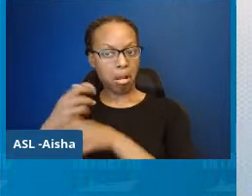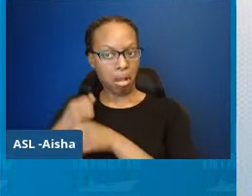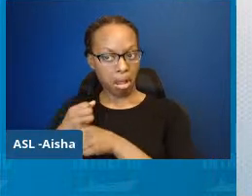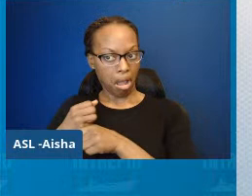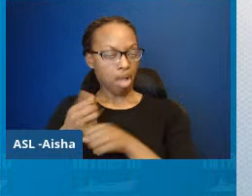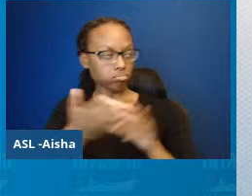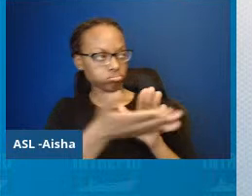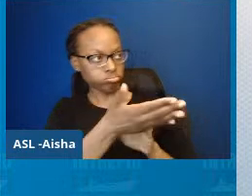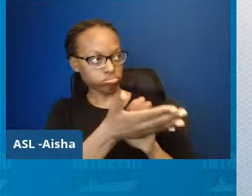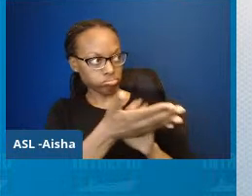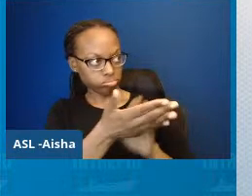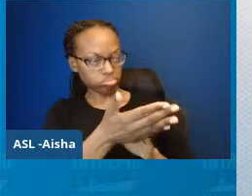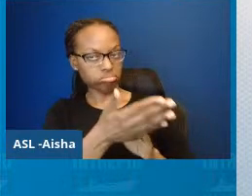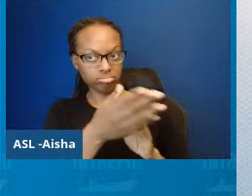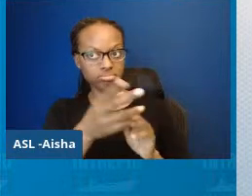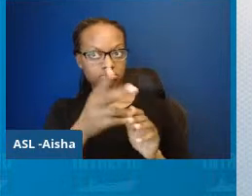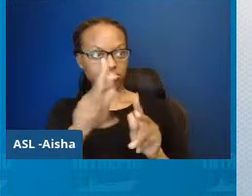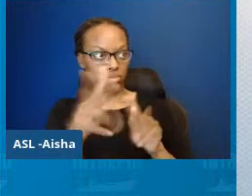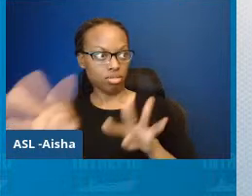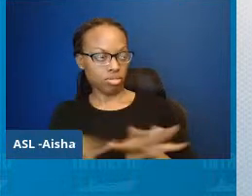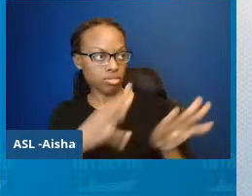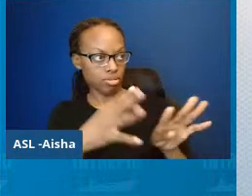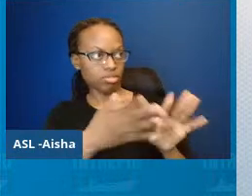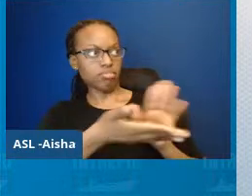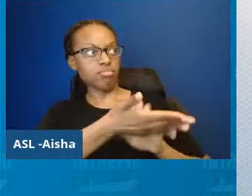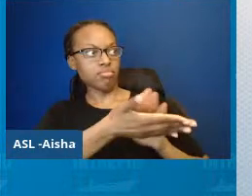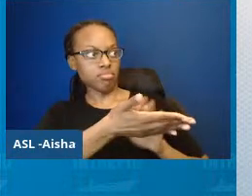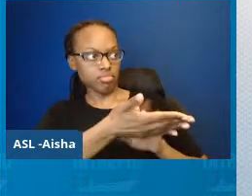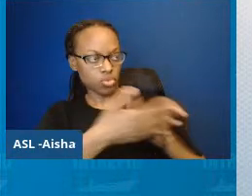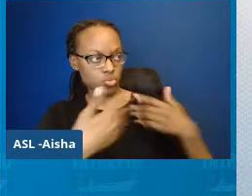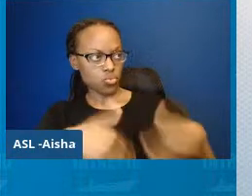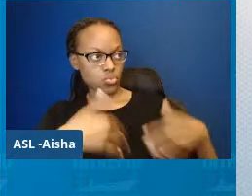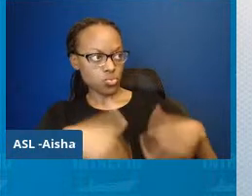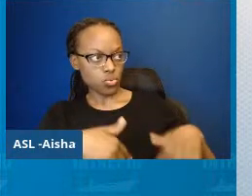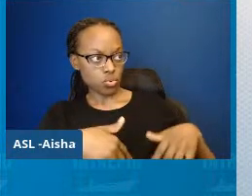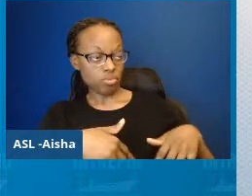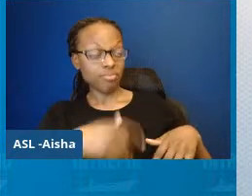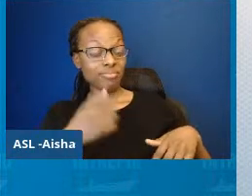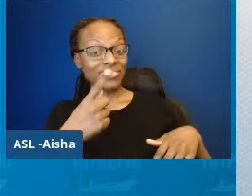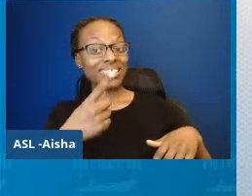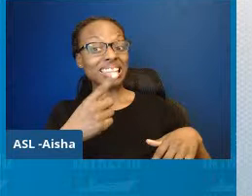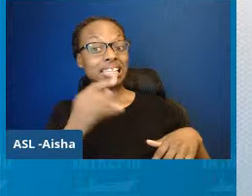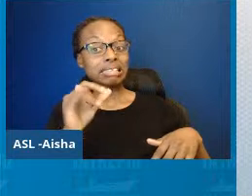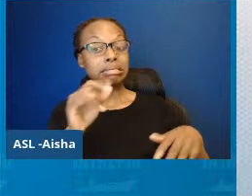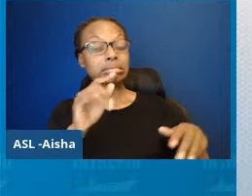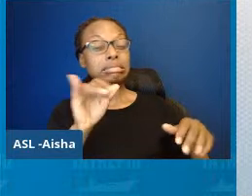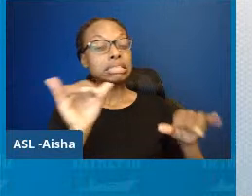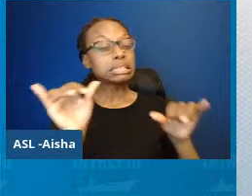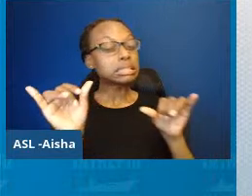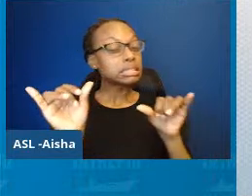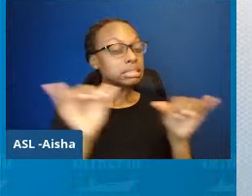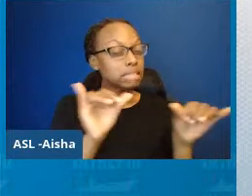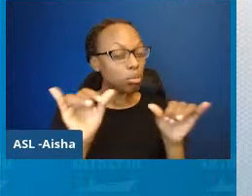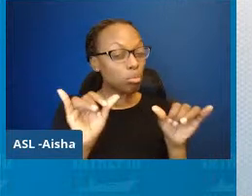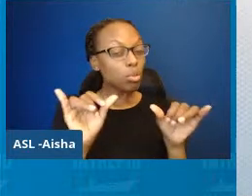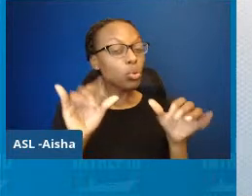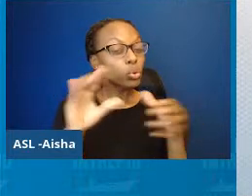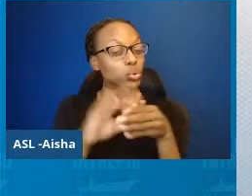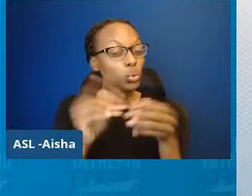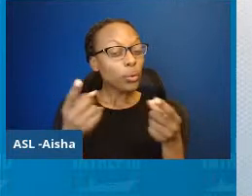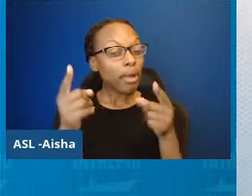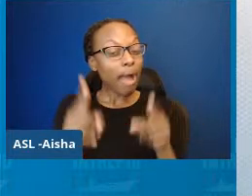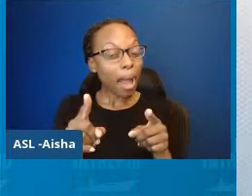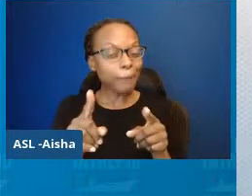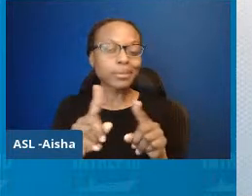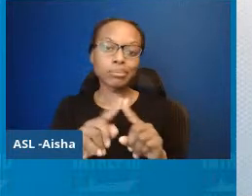was immediately a hero. Well, something similar but different at the same time happened